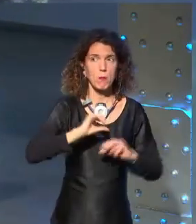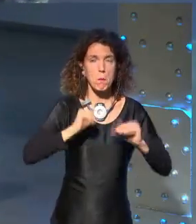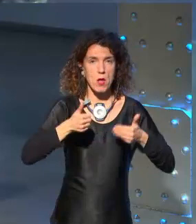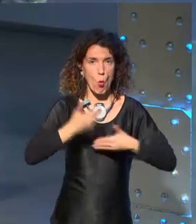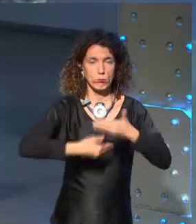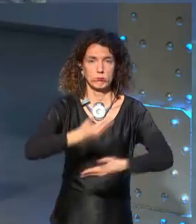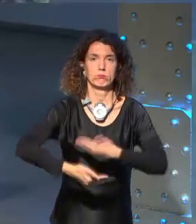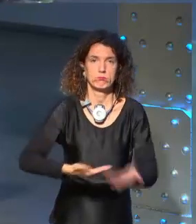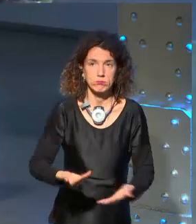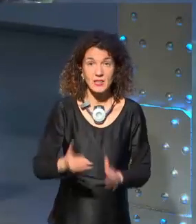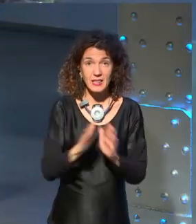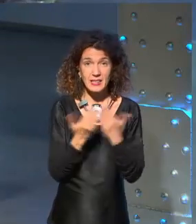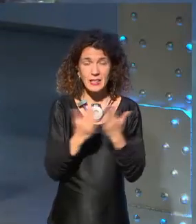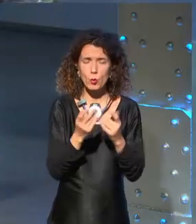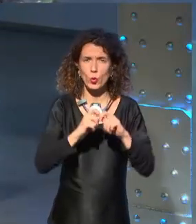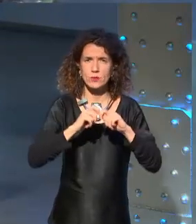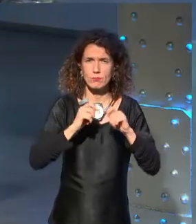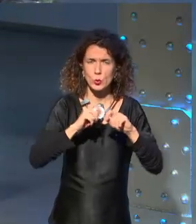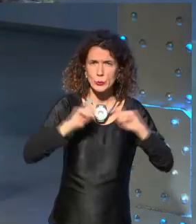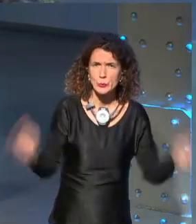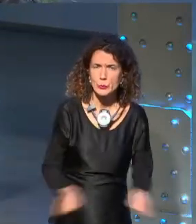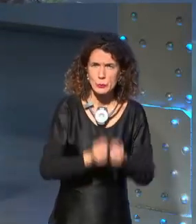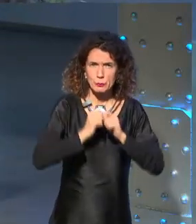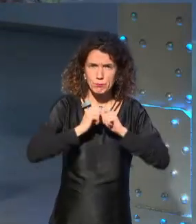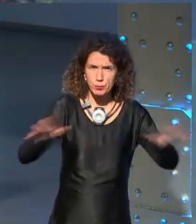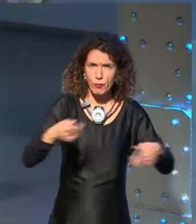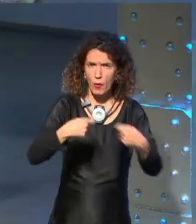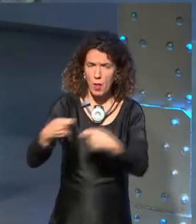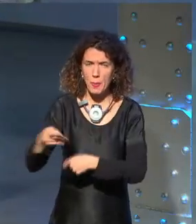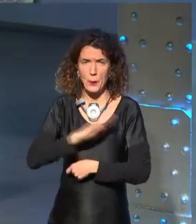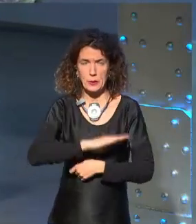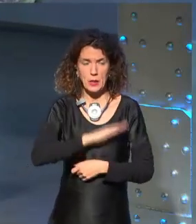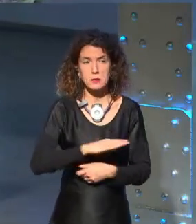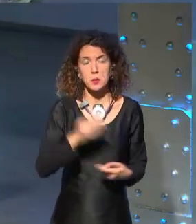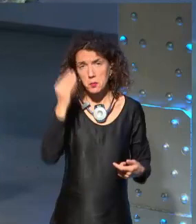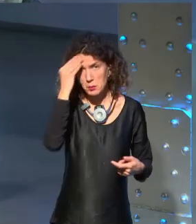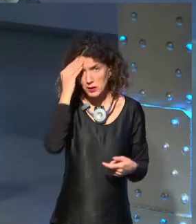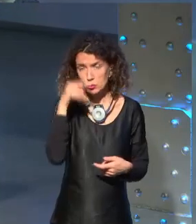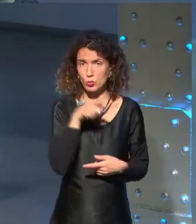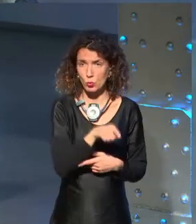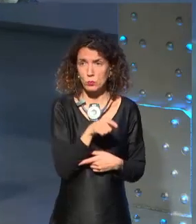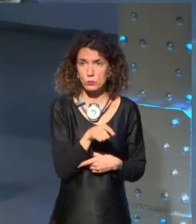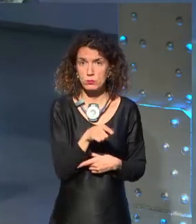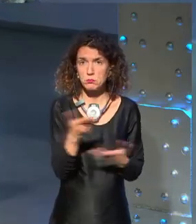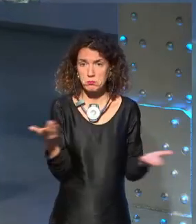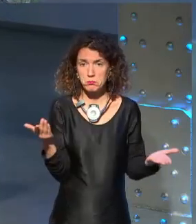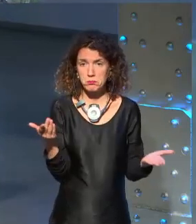over the place. I think now we just got our 31st language